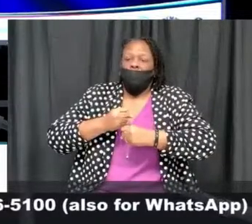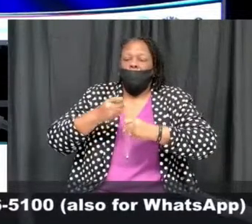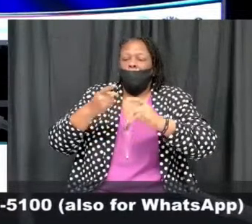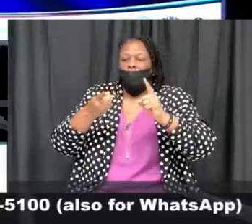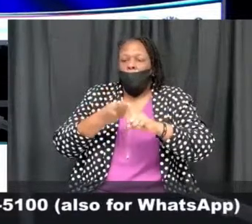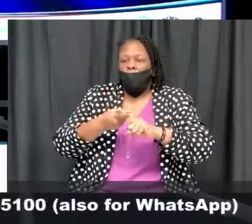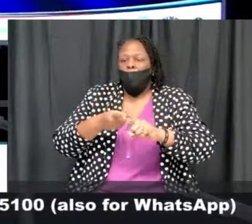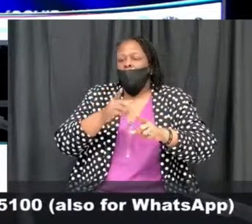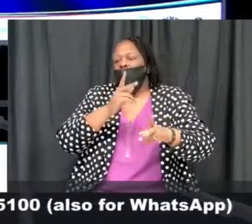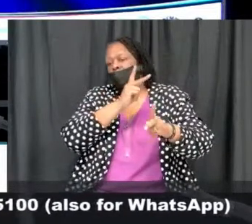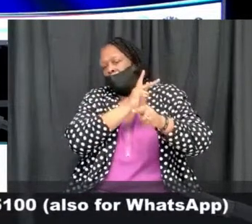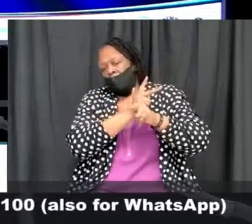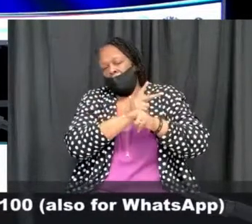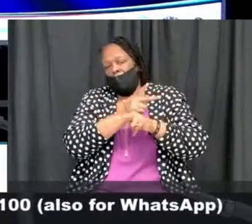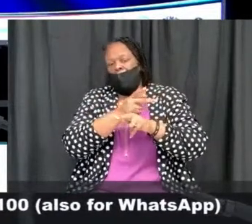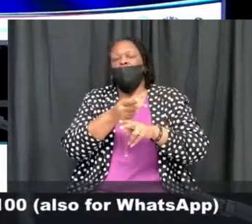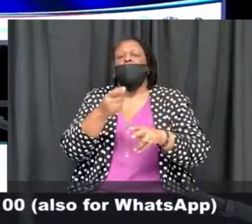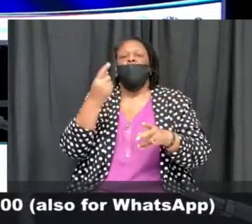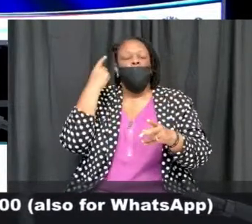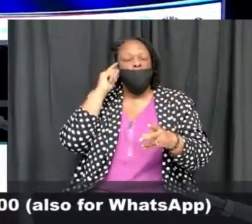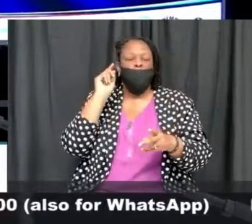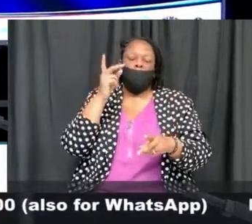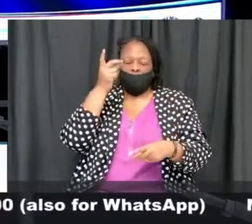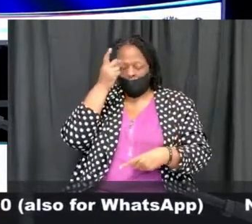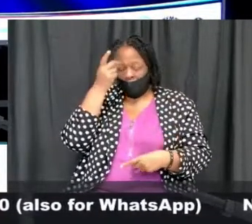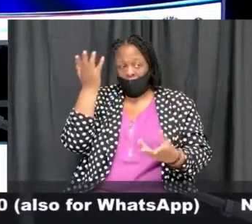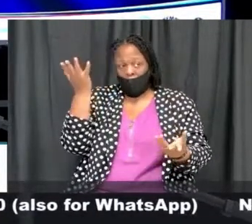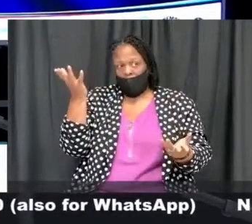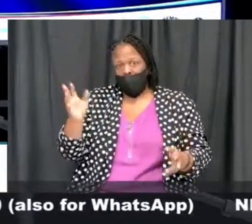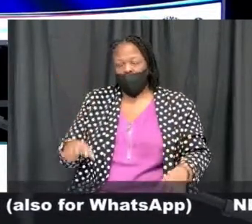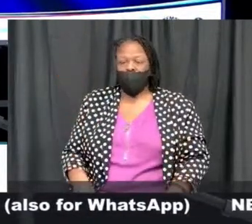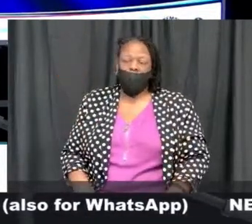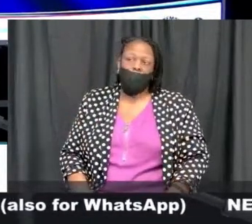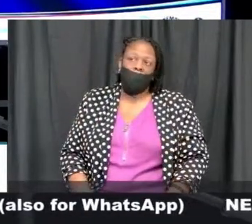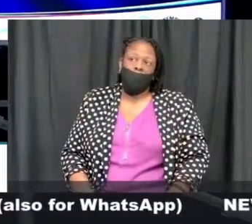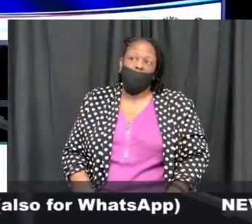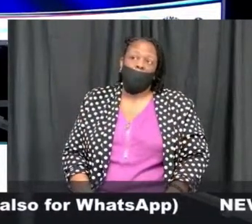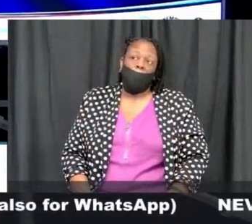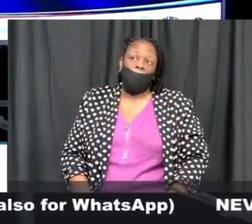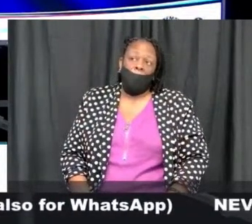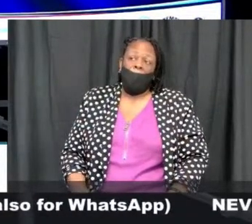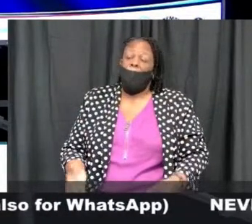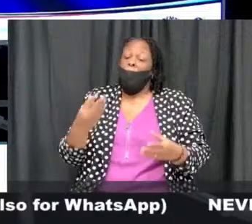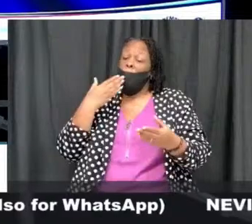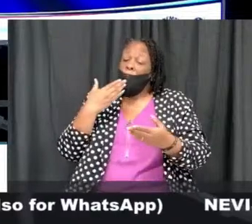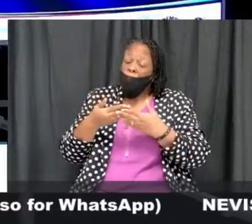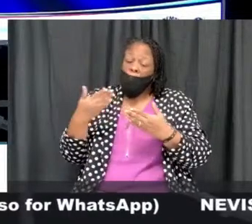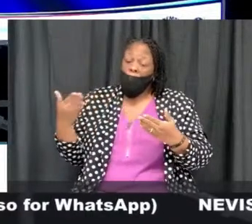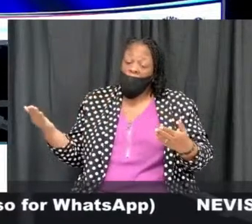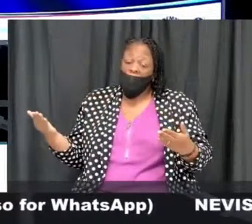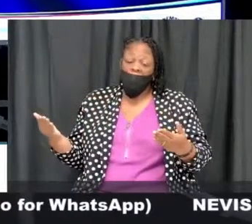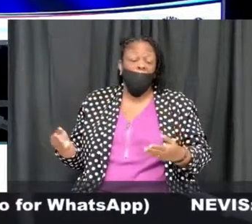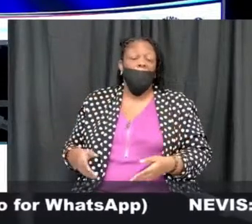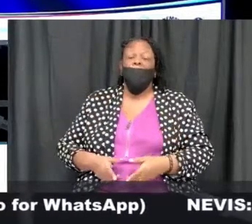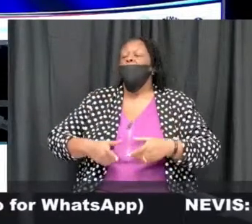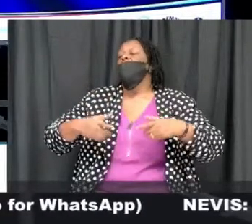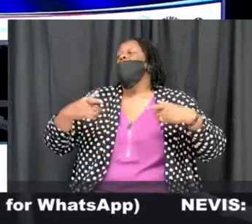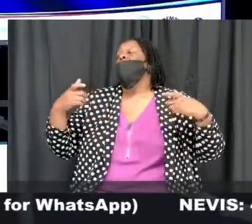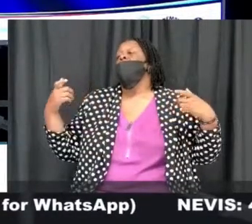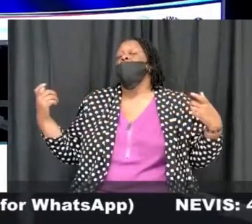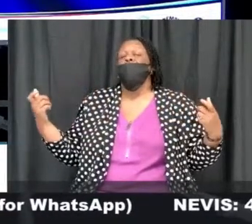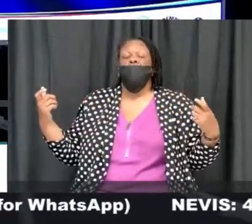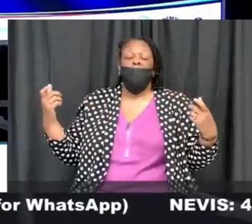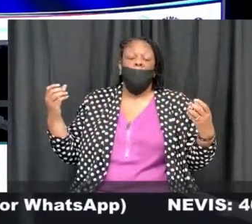immune towards a disease. And the benefits of the vaccine far outweigh the